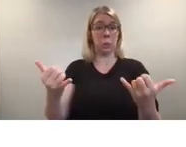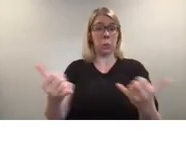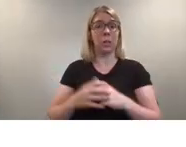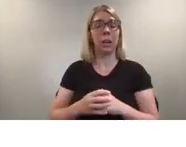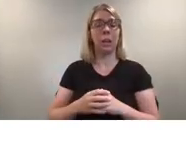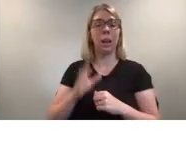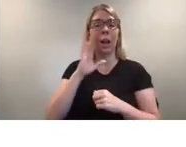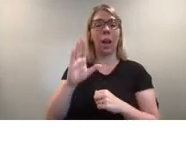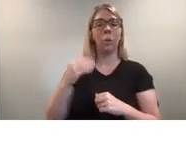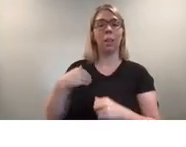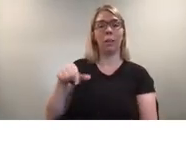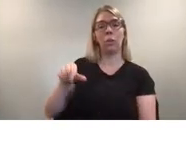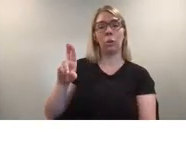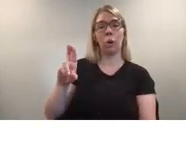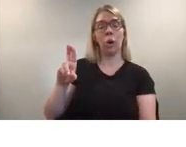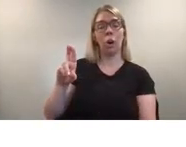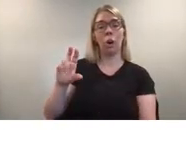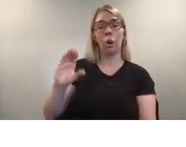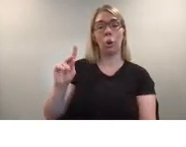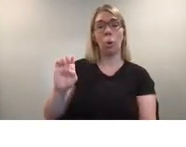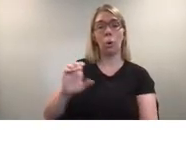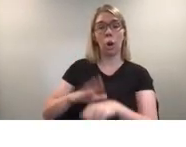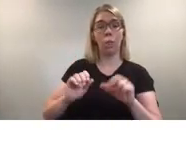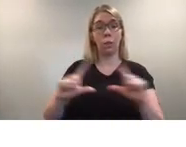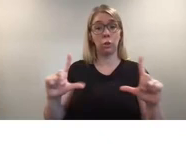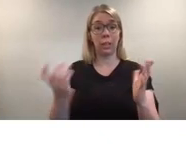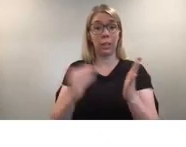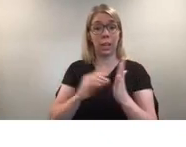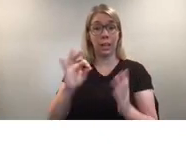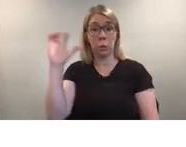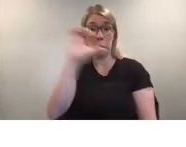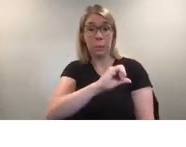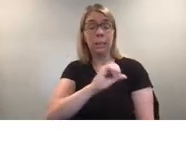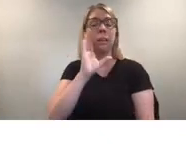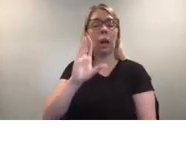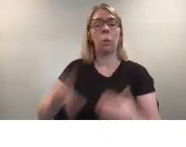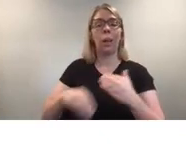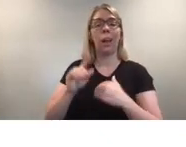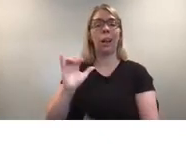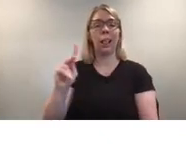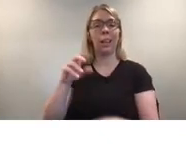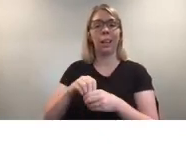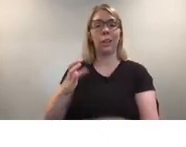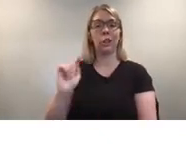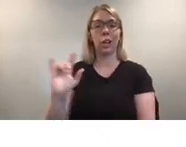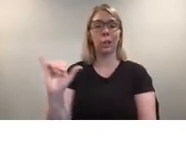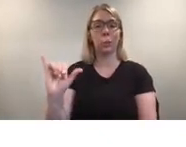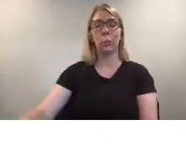the QR code and the code back on the screen too, in case you missed that, and I'll put the link back in the chat too.